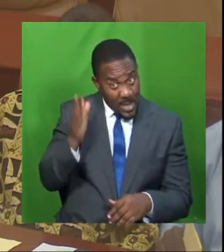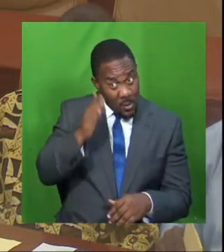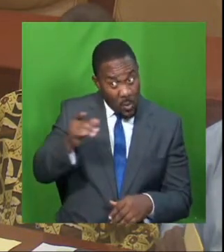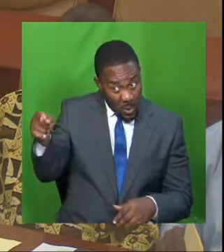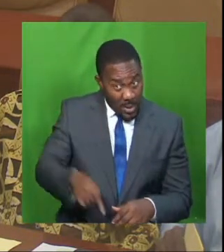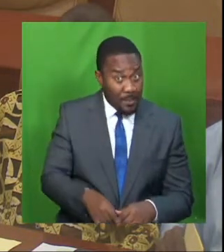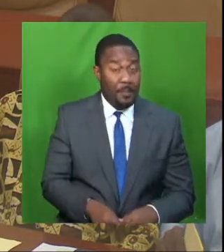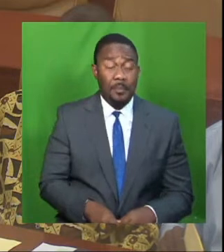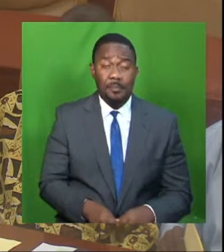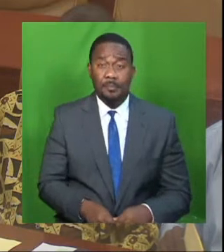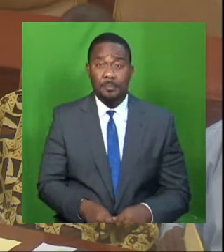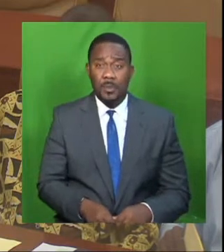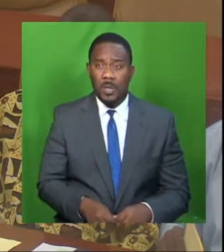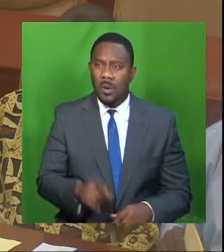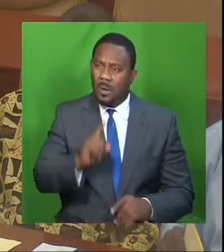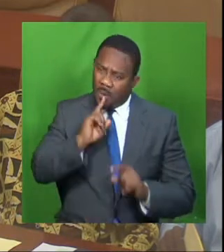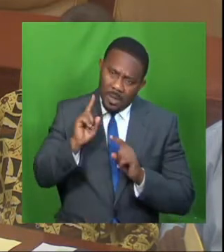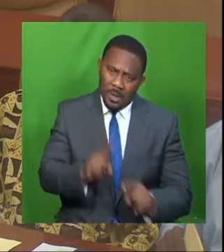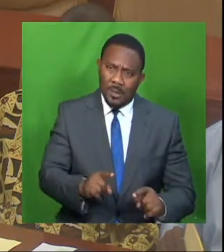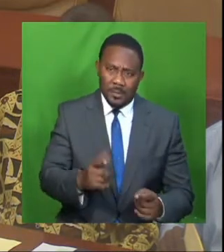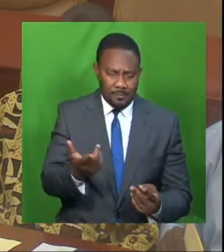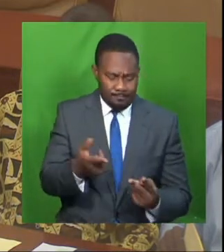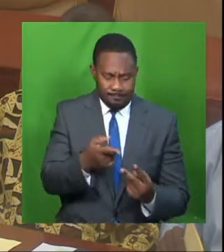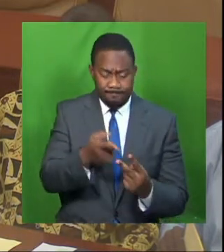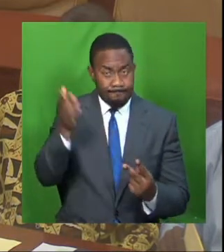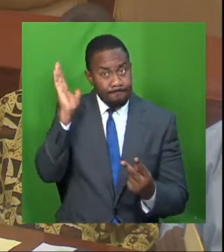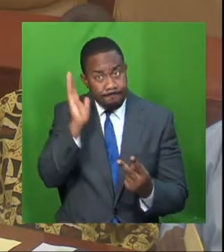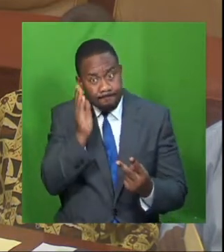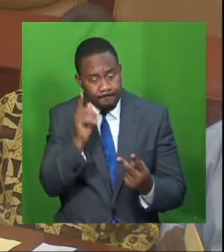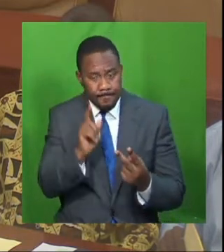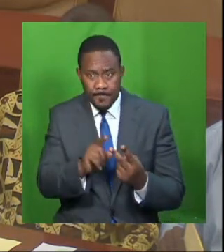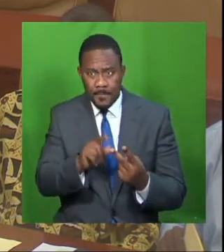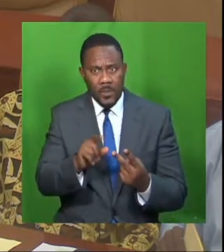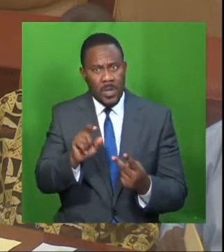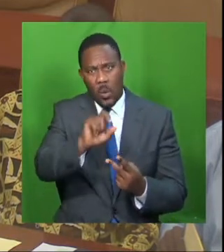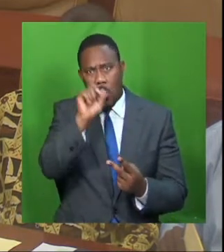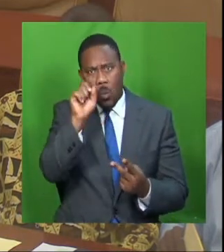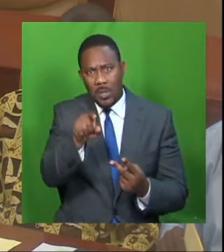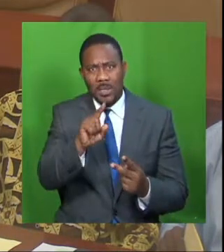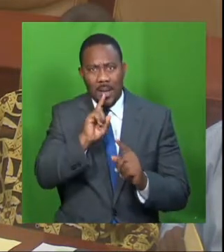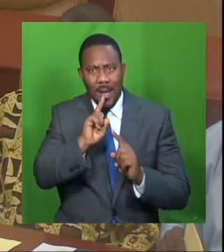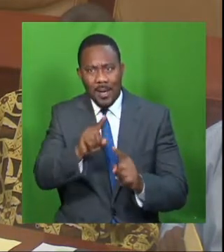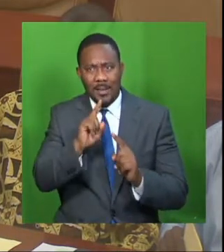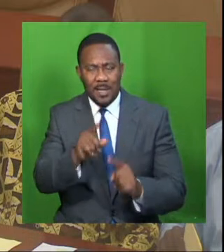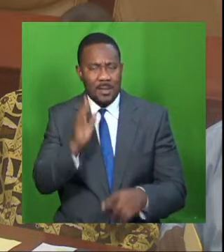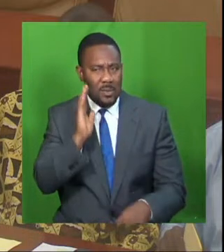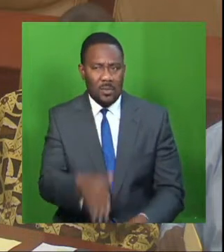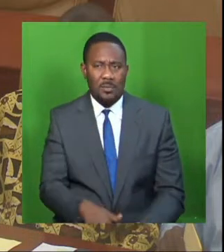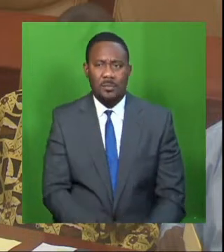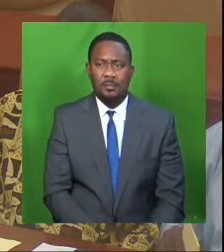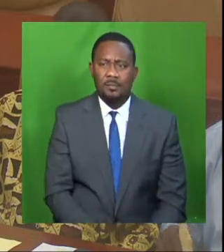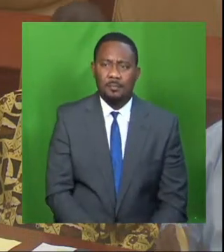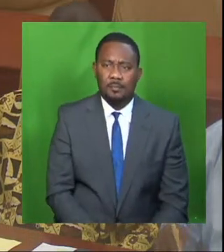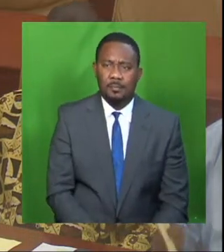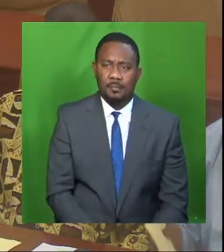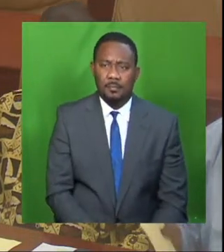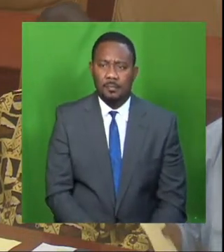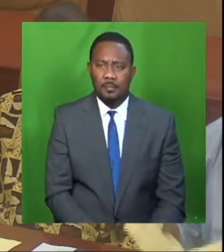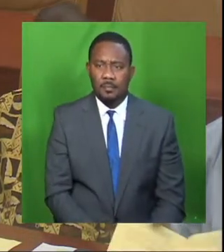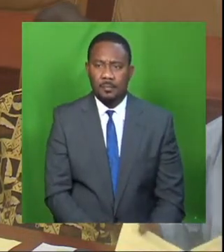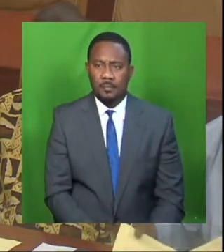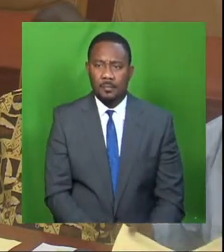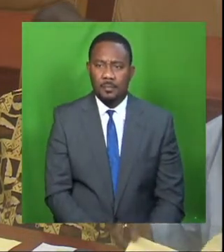him, with respect to my colleague, the very day we had decided to take that motion,